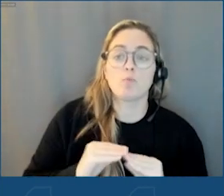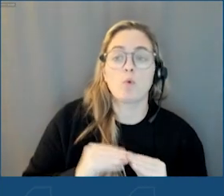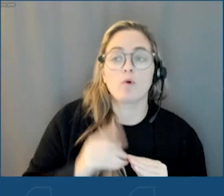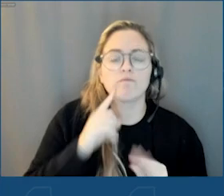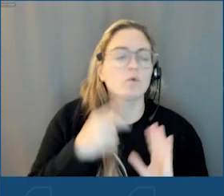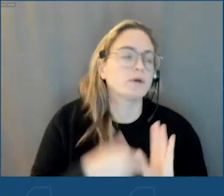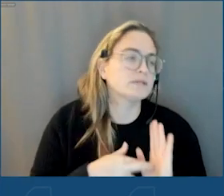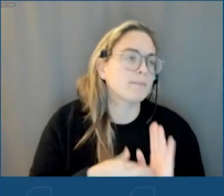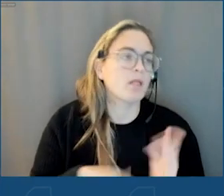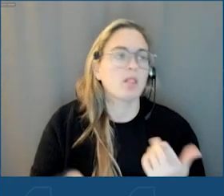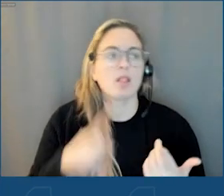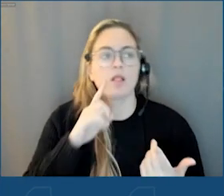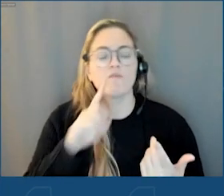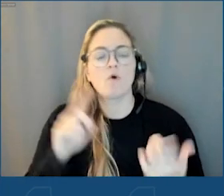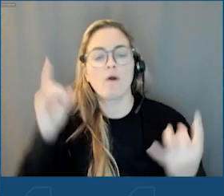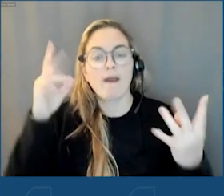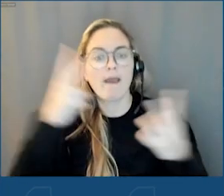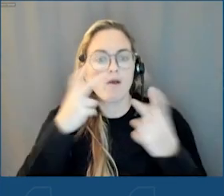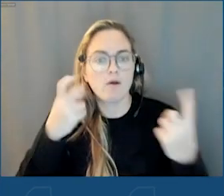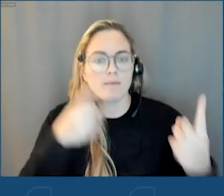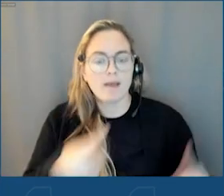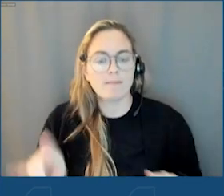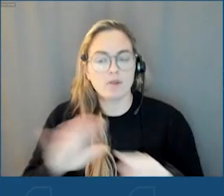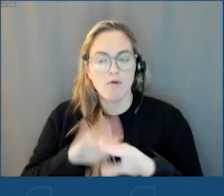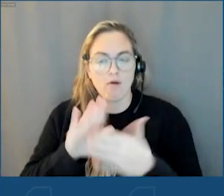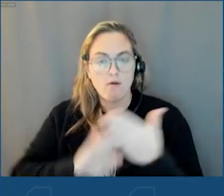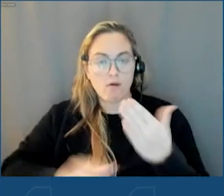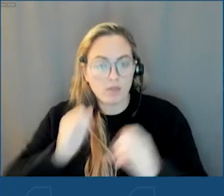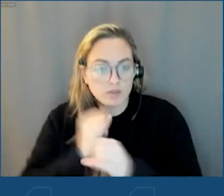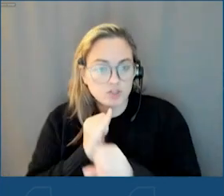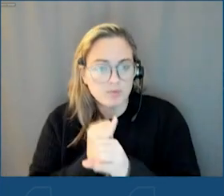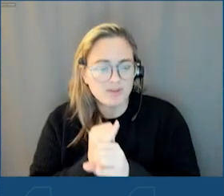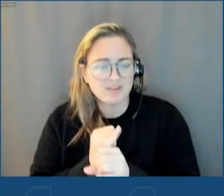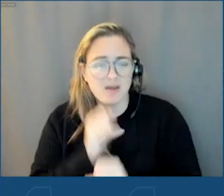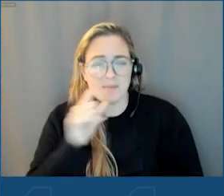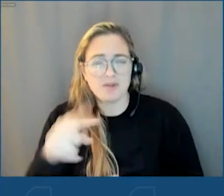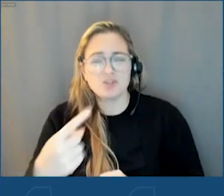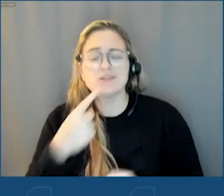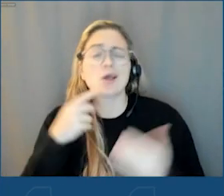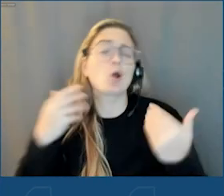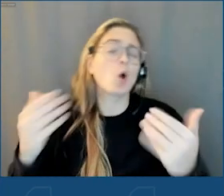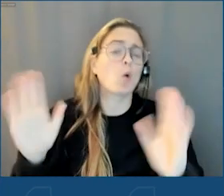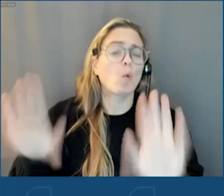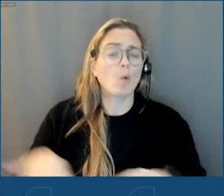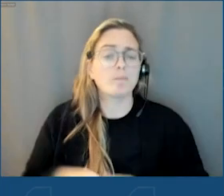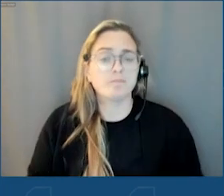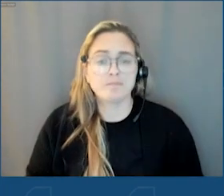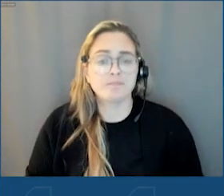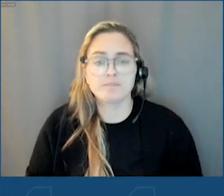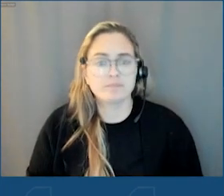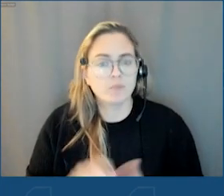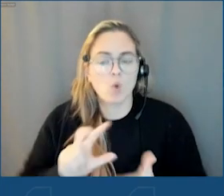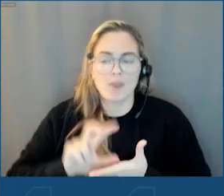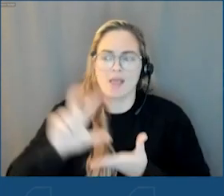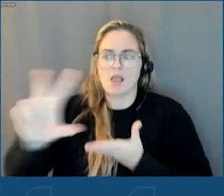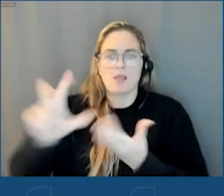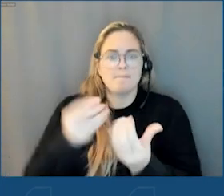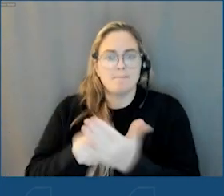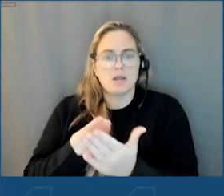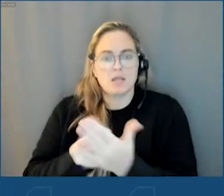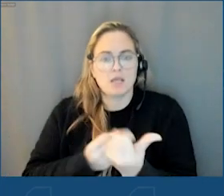on the rise of hate crimes on college campuses, I'm not just saying go do that. We put money behind it, $50